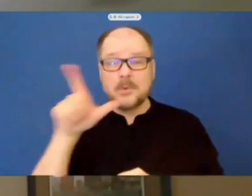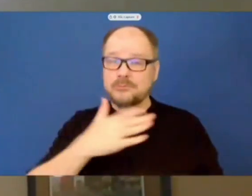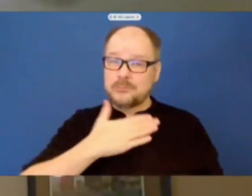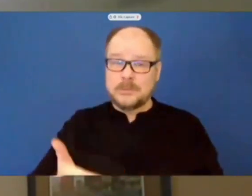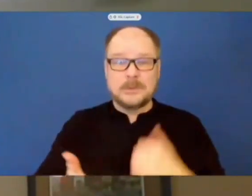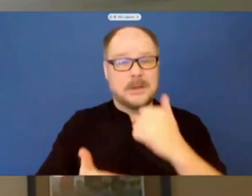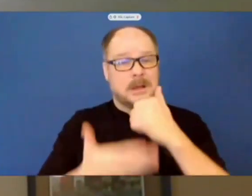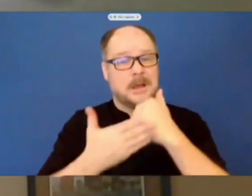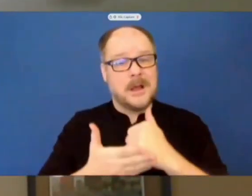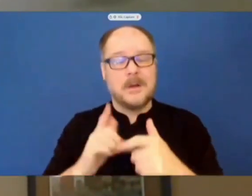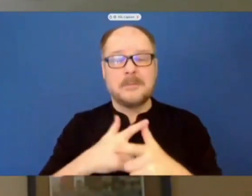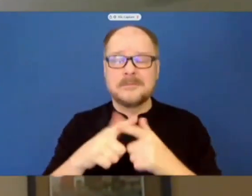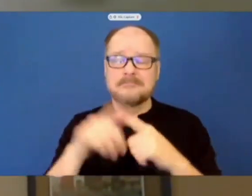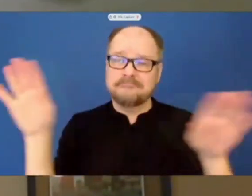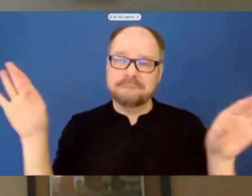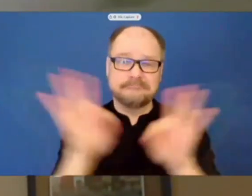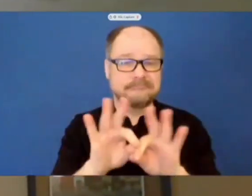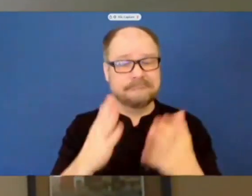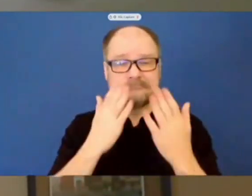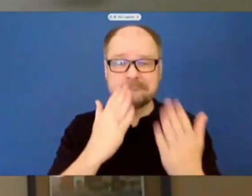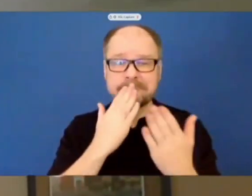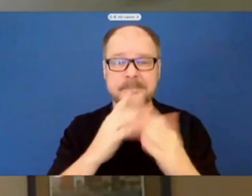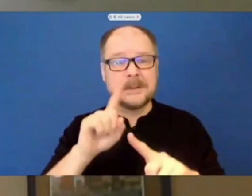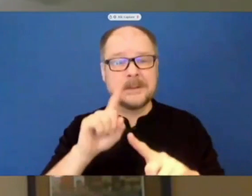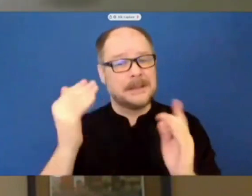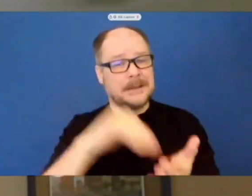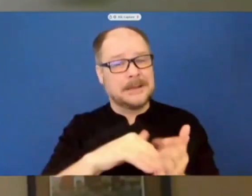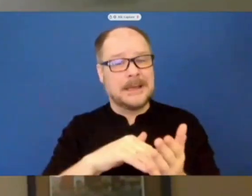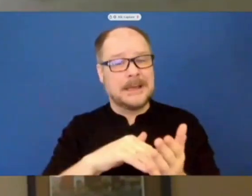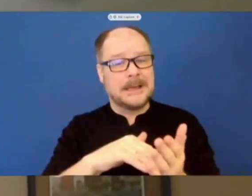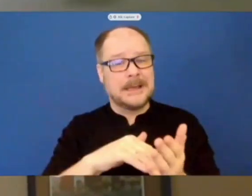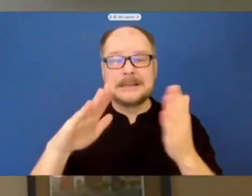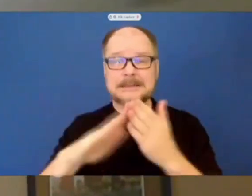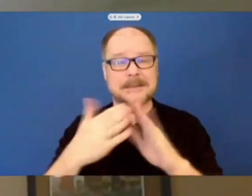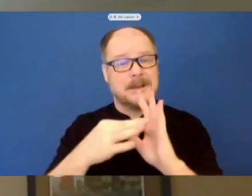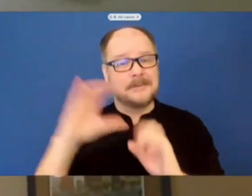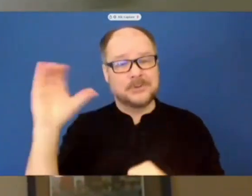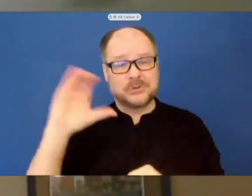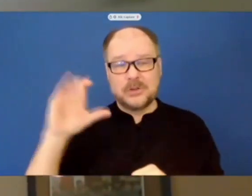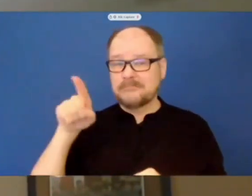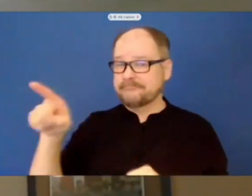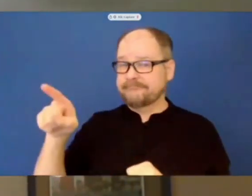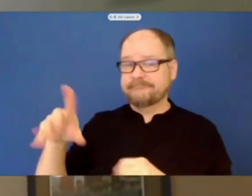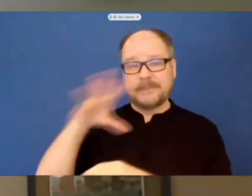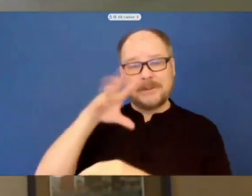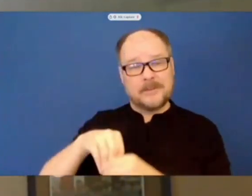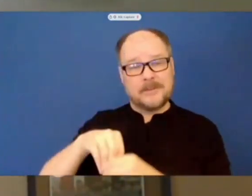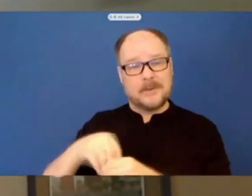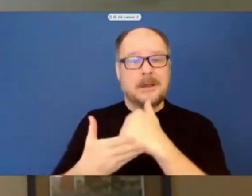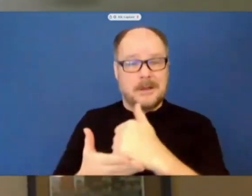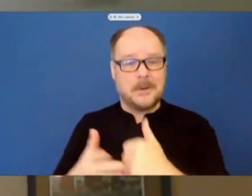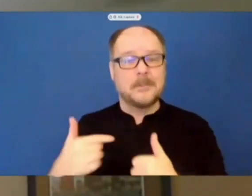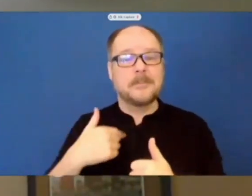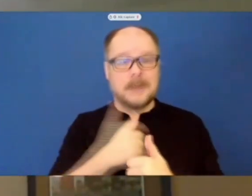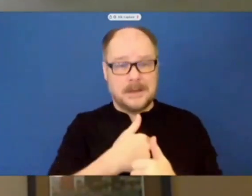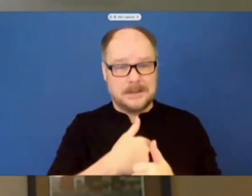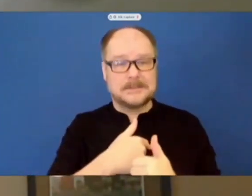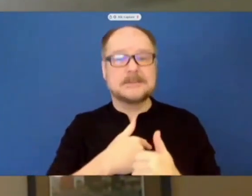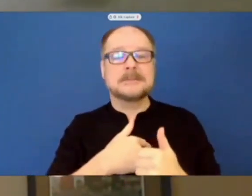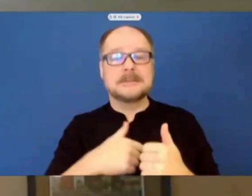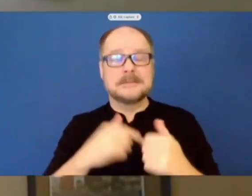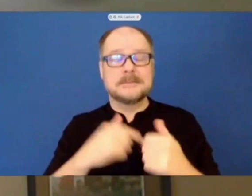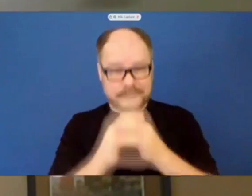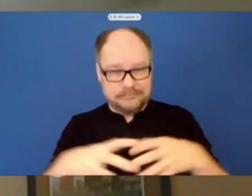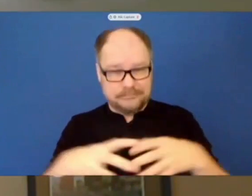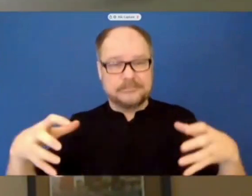be very critical. But again, the city of Charlotte, they're really involved in helping us expand our affordable housing capacity. And